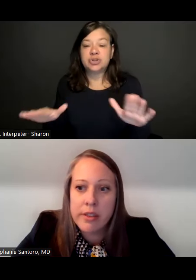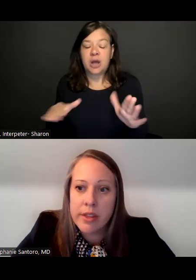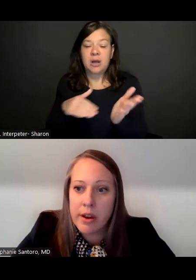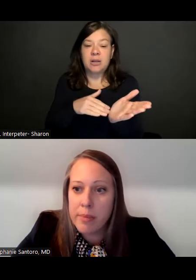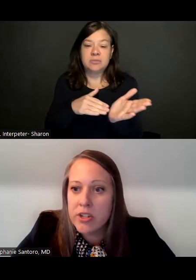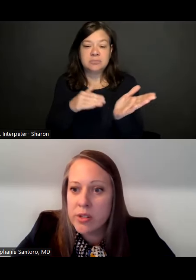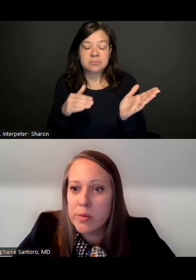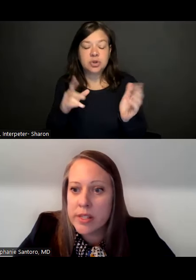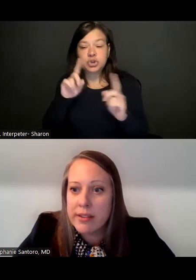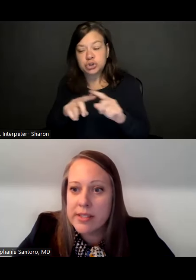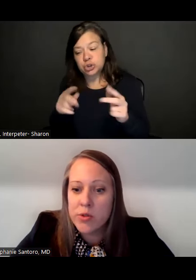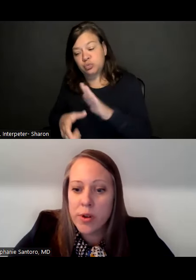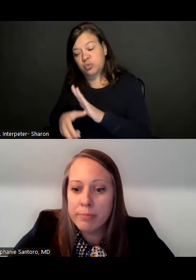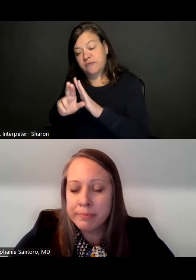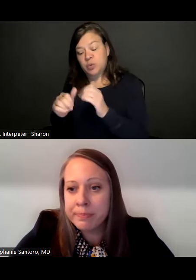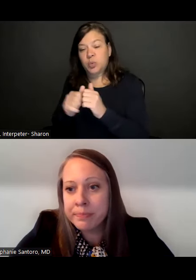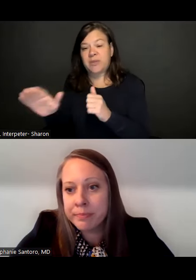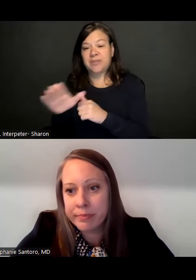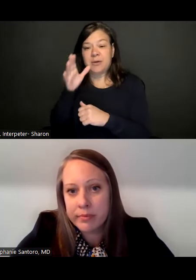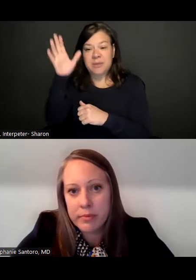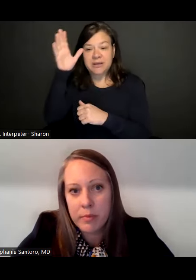with their patients with Down syndrome.